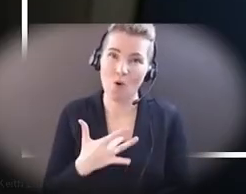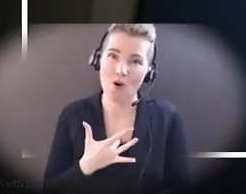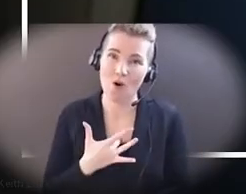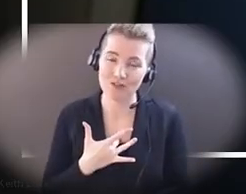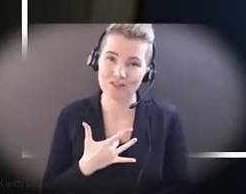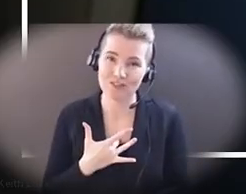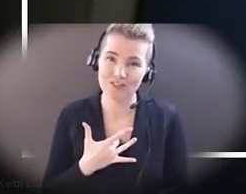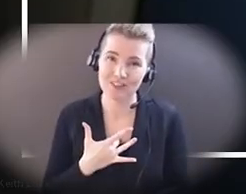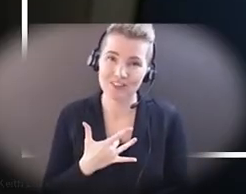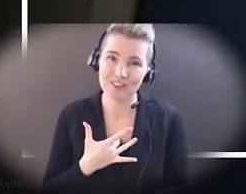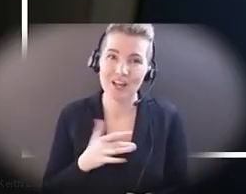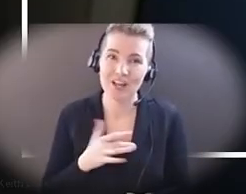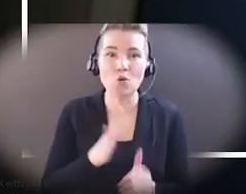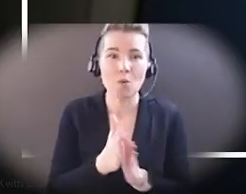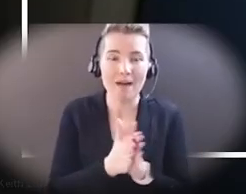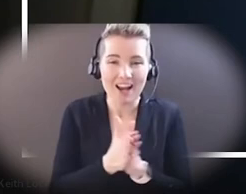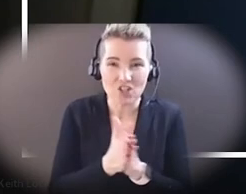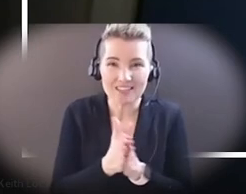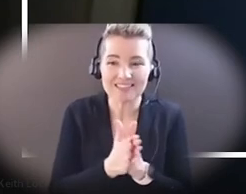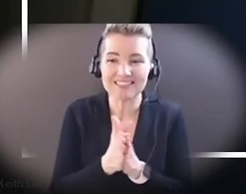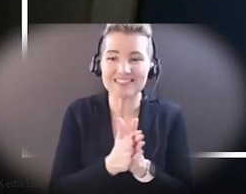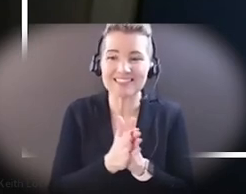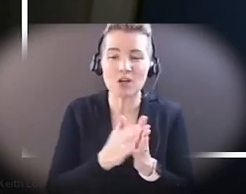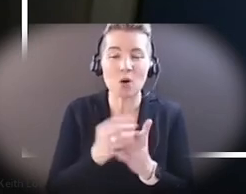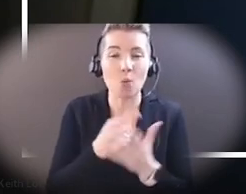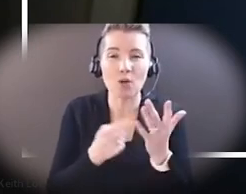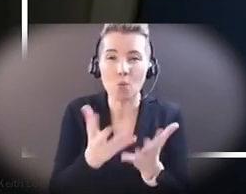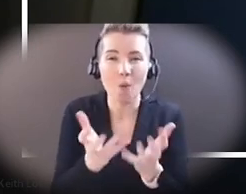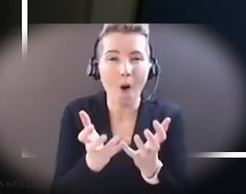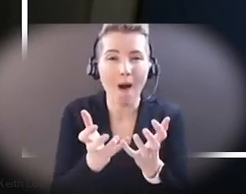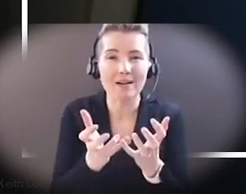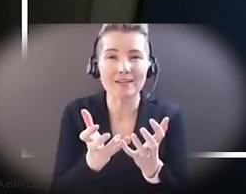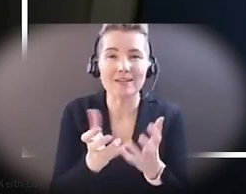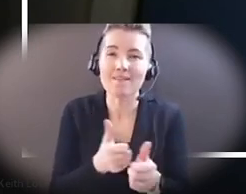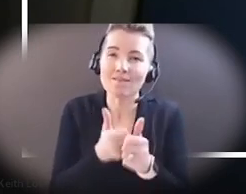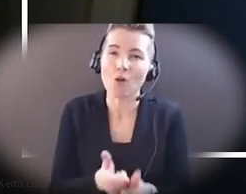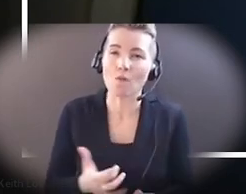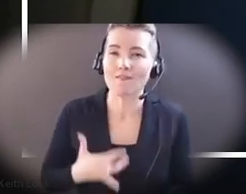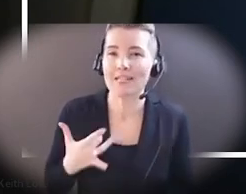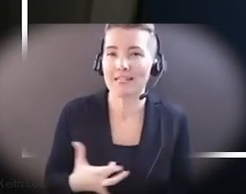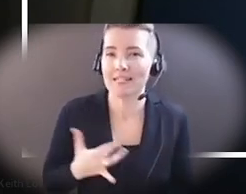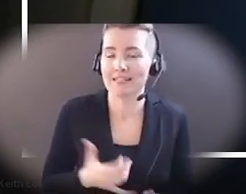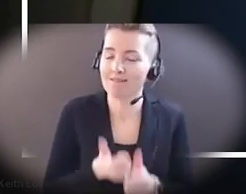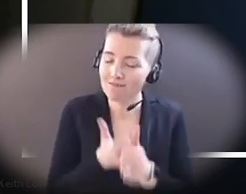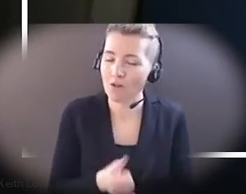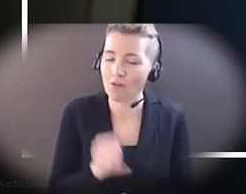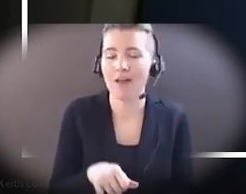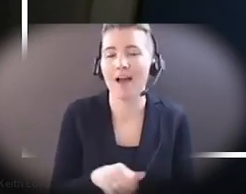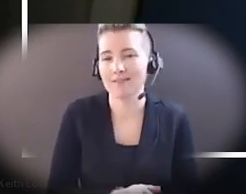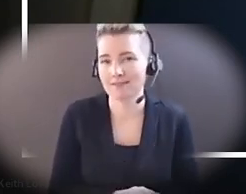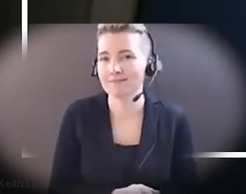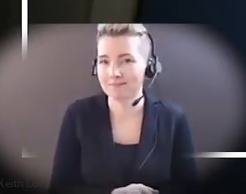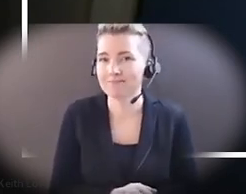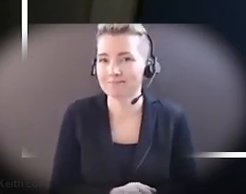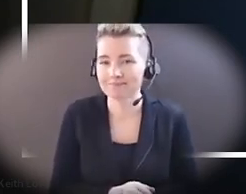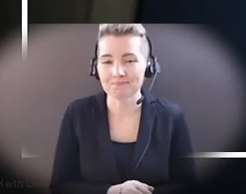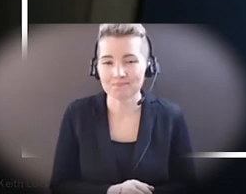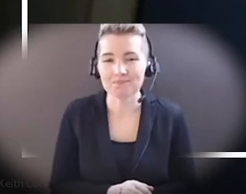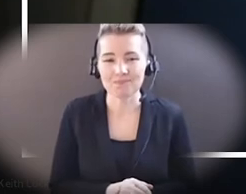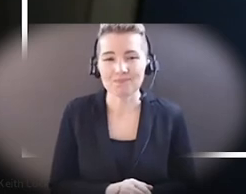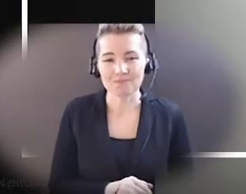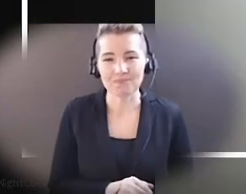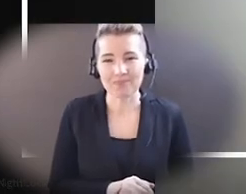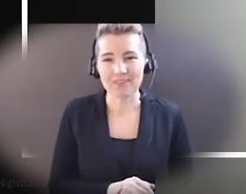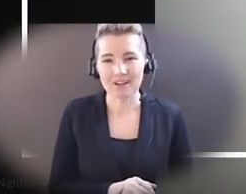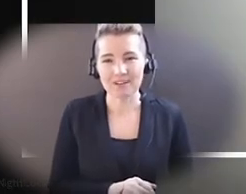follow your passion. Yeah, do what you feel you want to do as an artist.